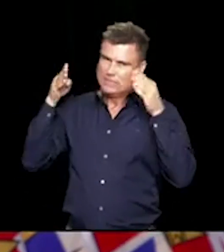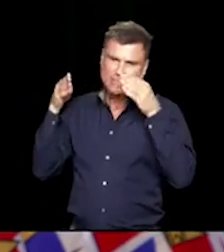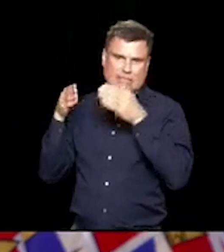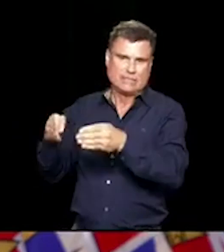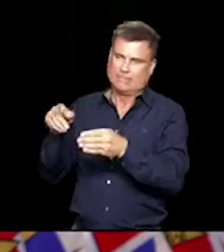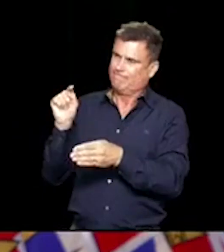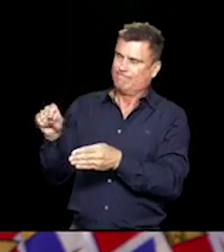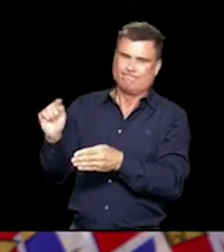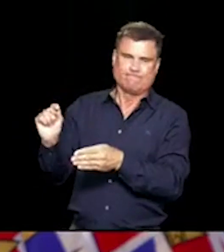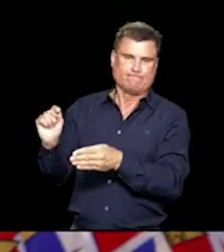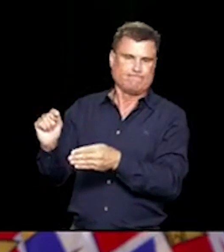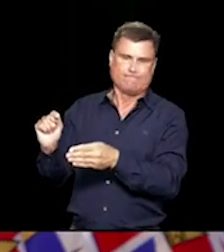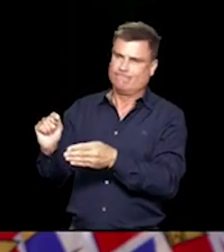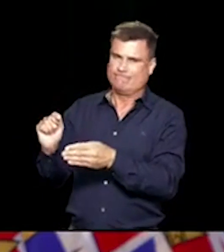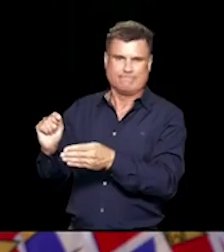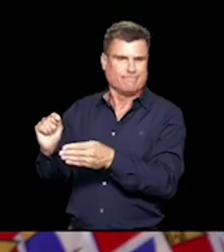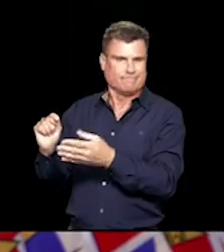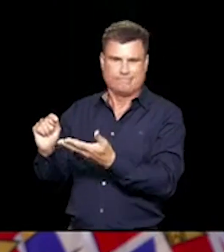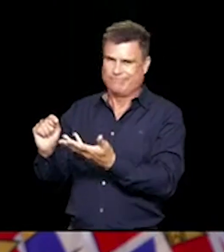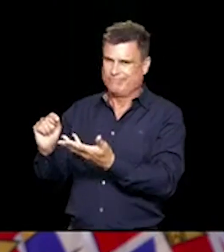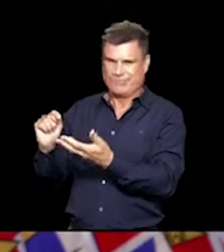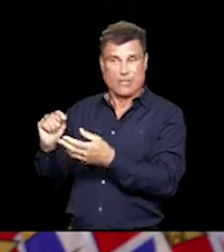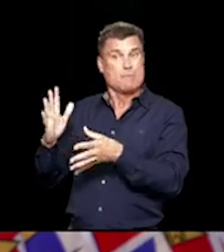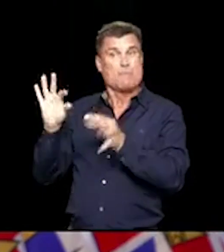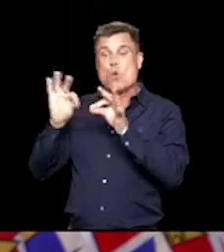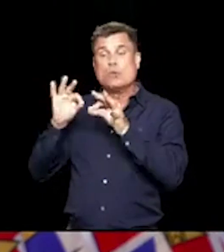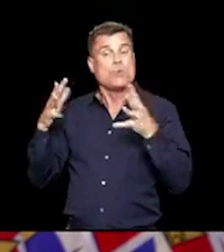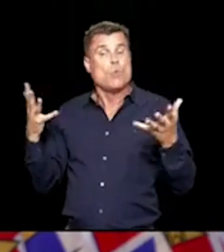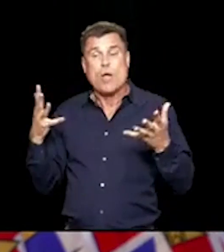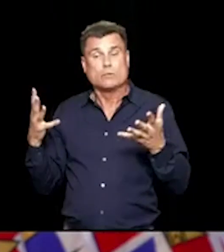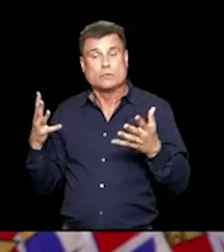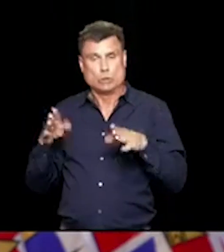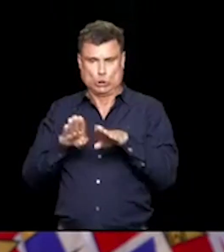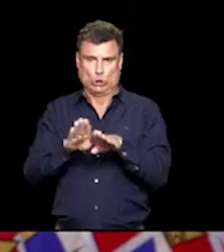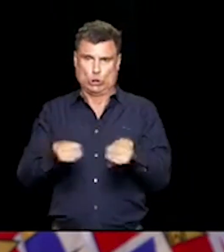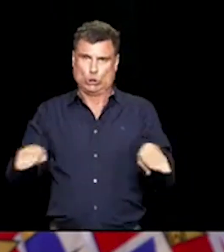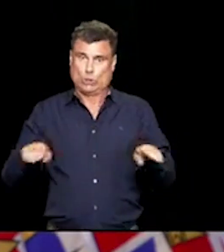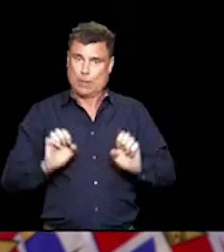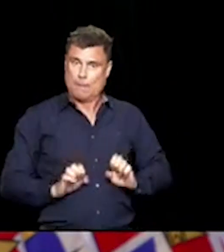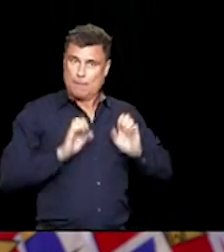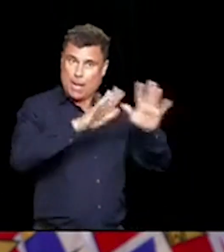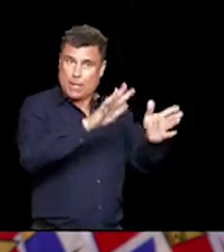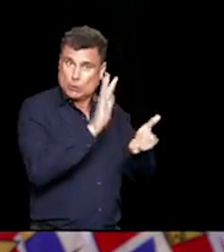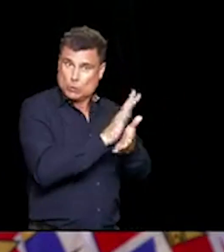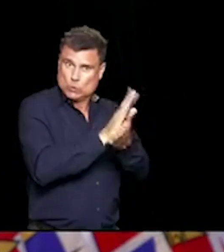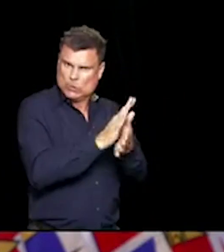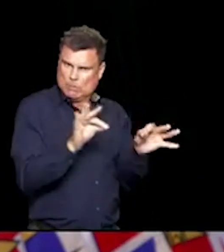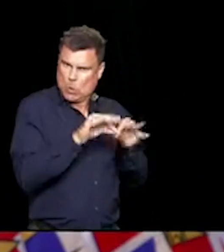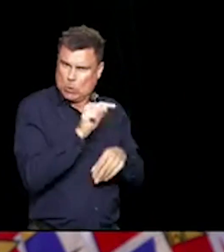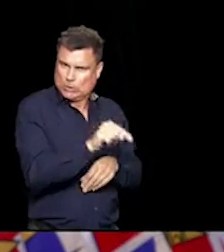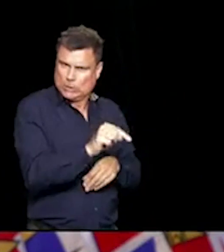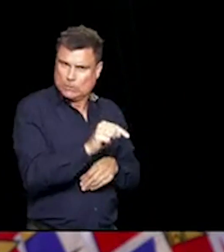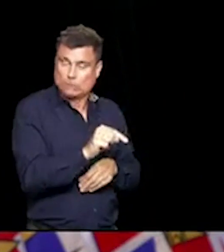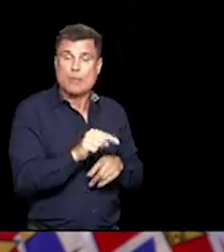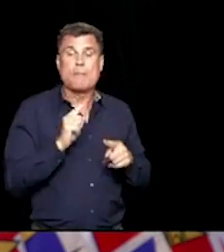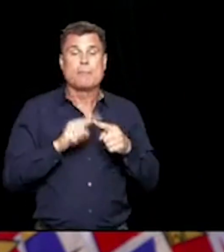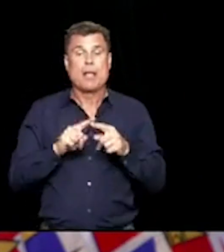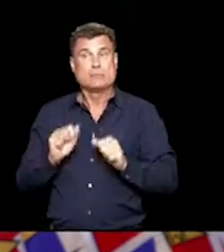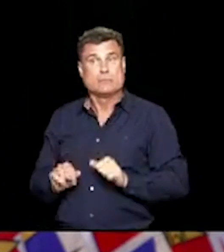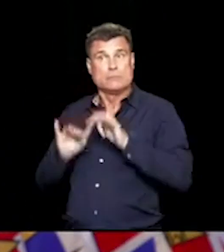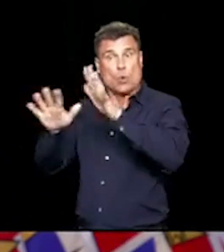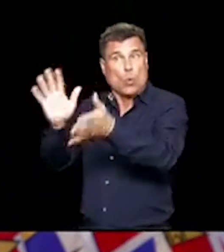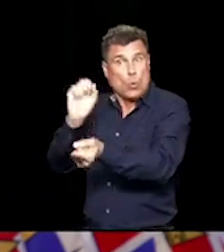our attention on the important things, the priority things of getting children back into schools, of getting back into